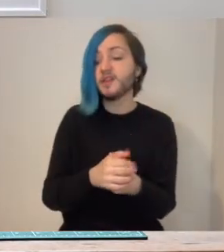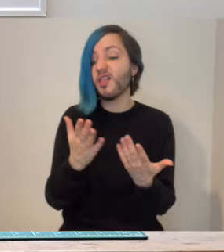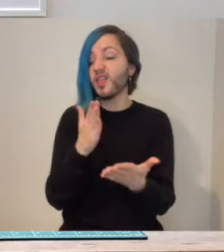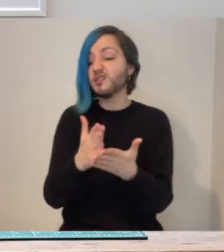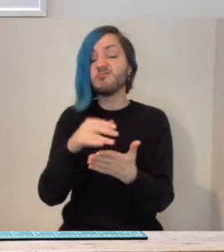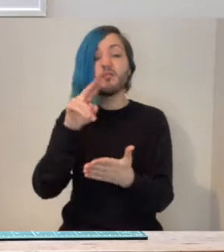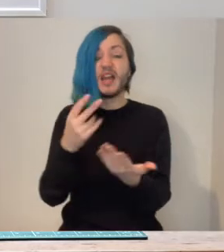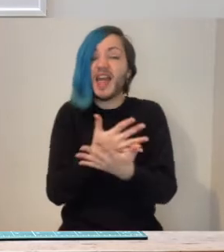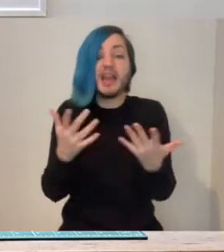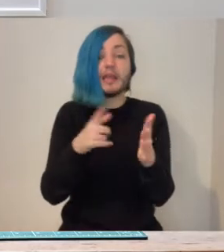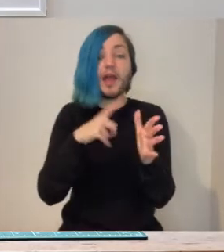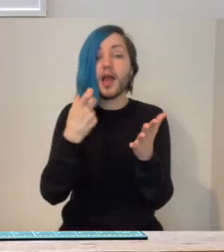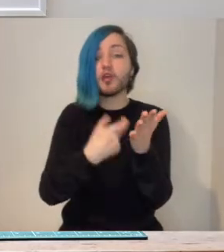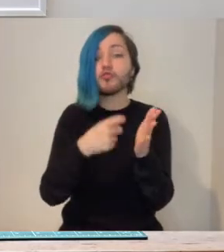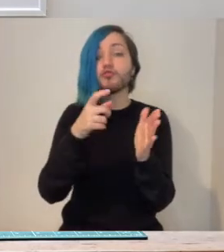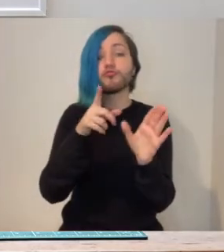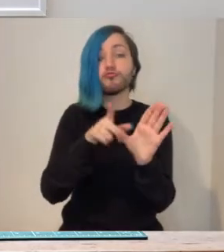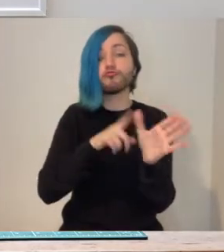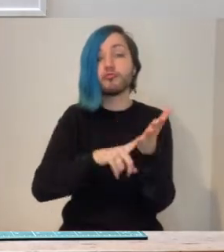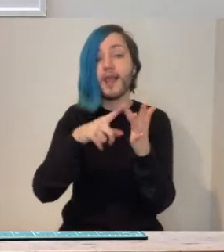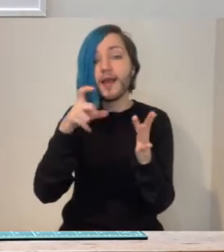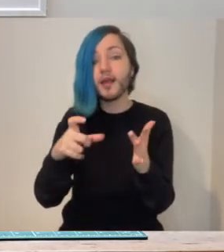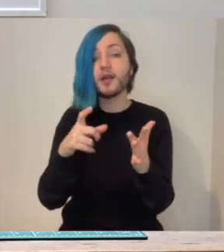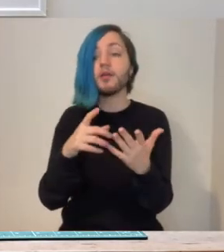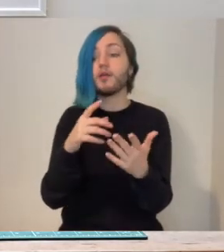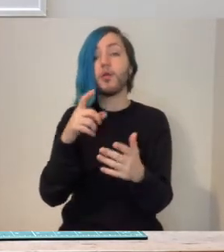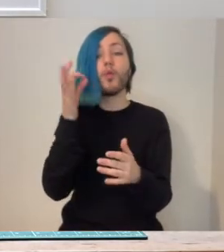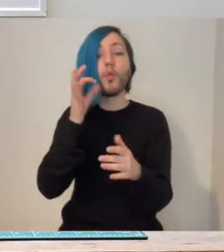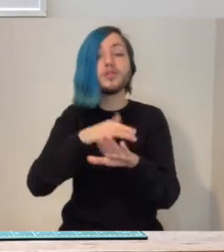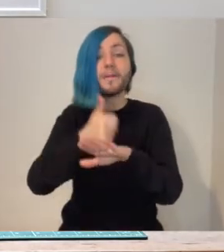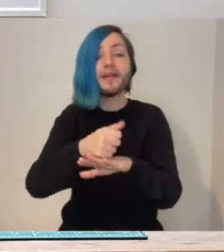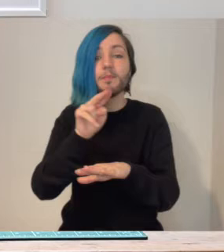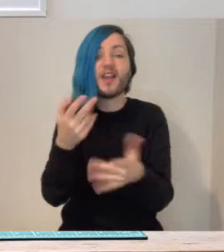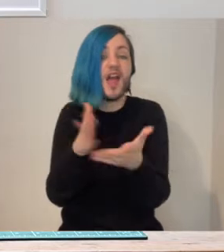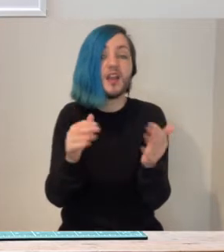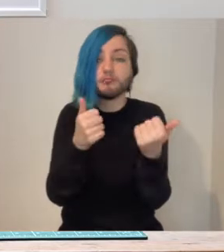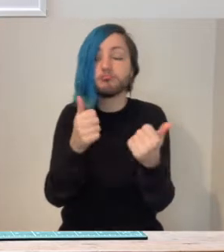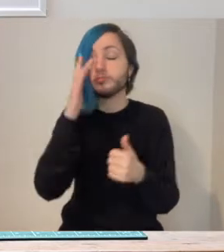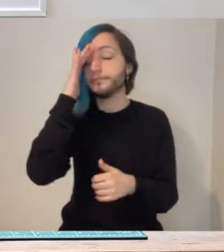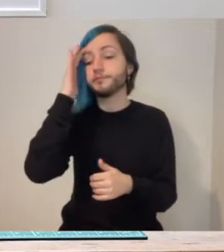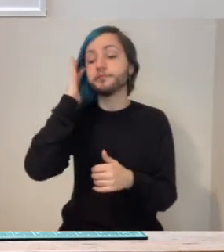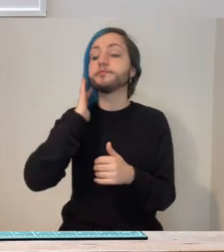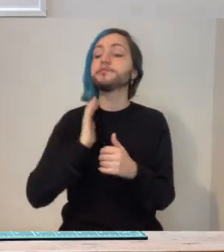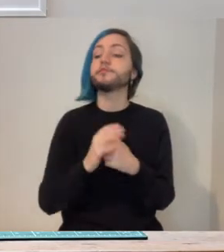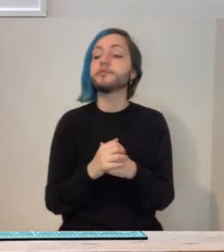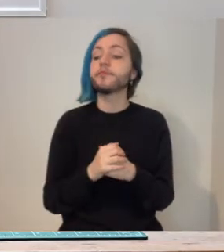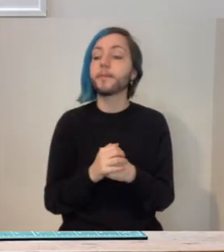any sort of acrylic paint. Water-based paint is best. These paints that I've used